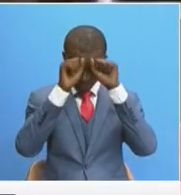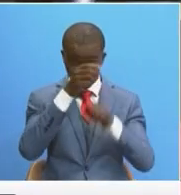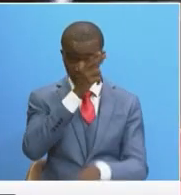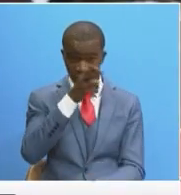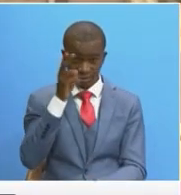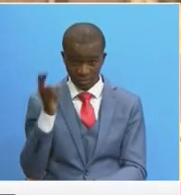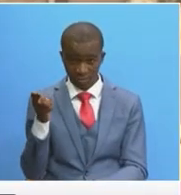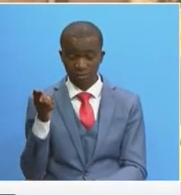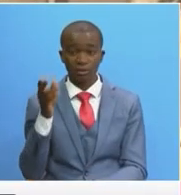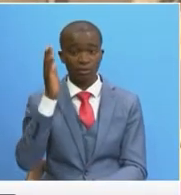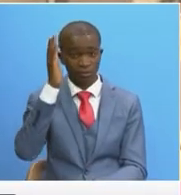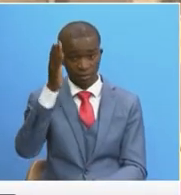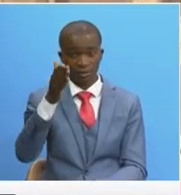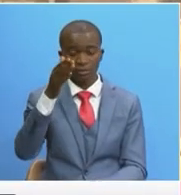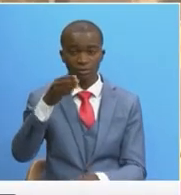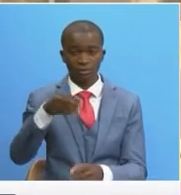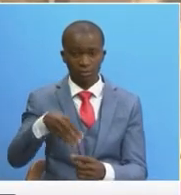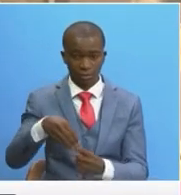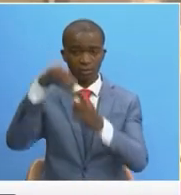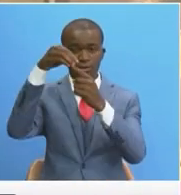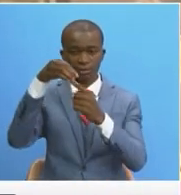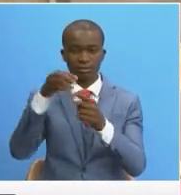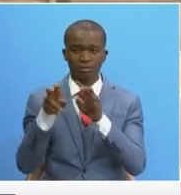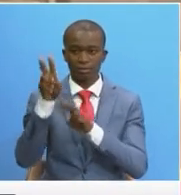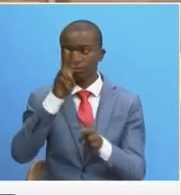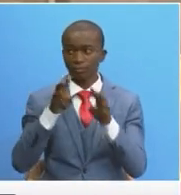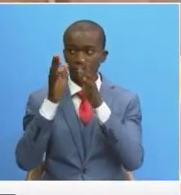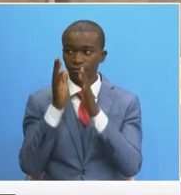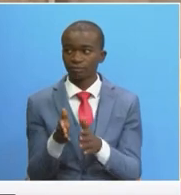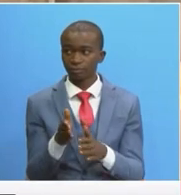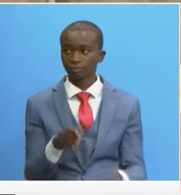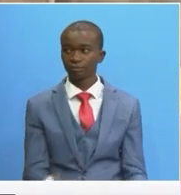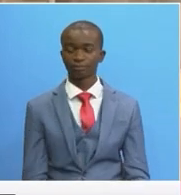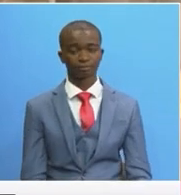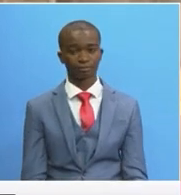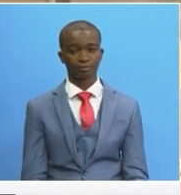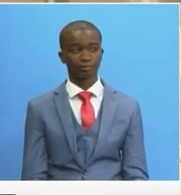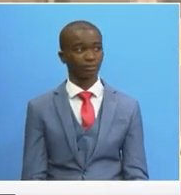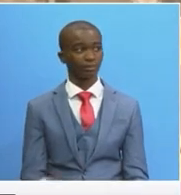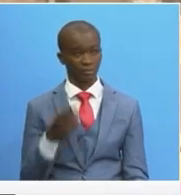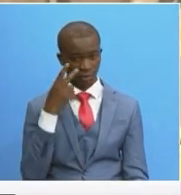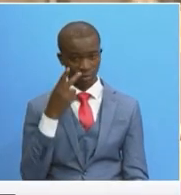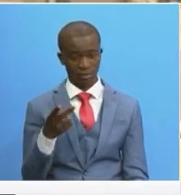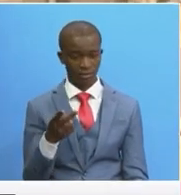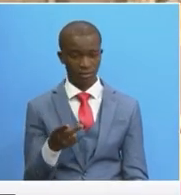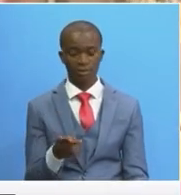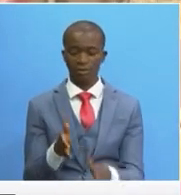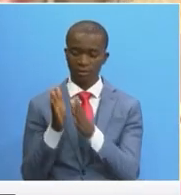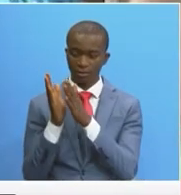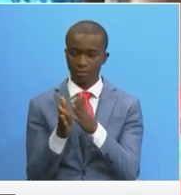honor. For now, you can even see the preparations are on the